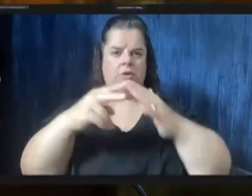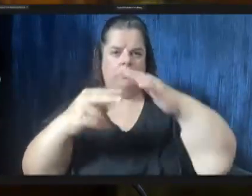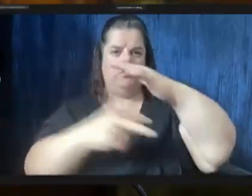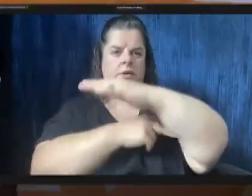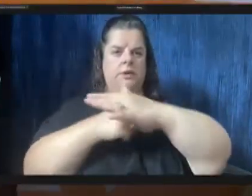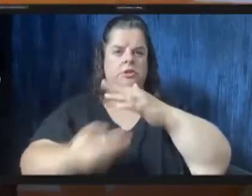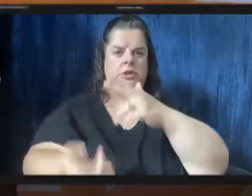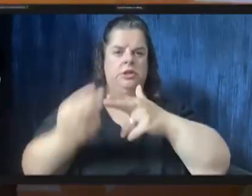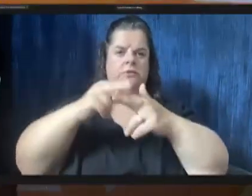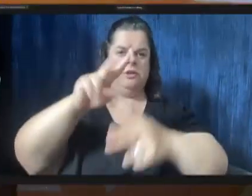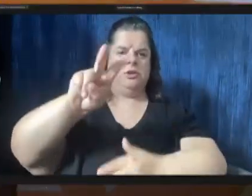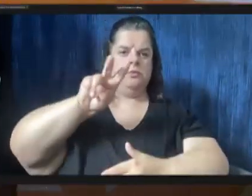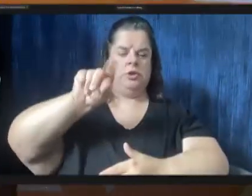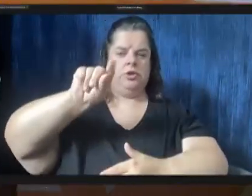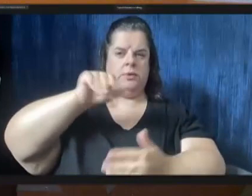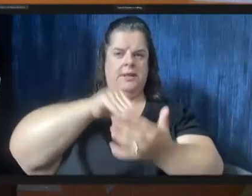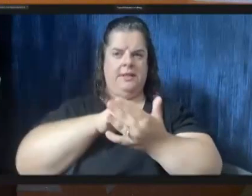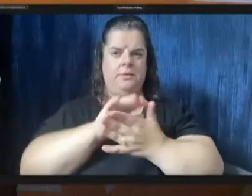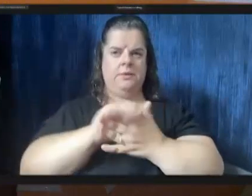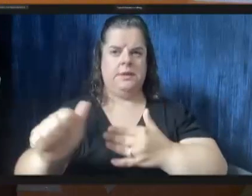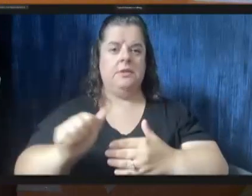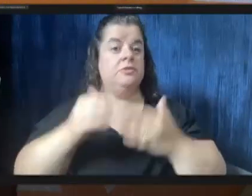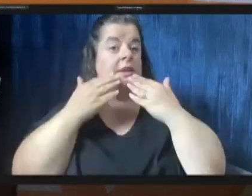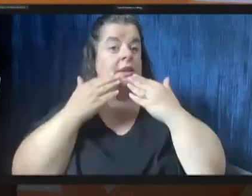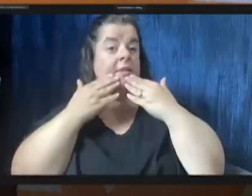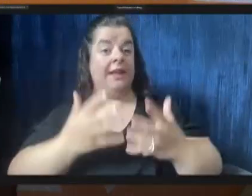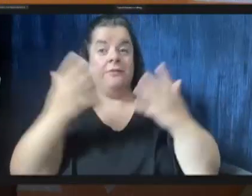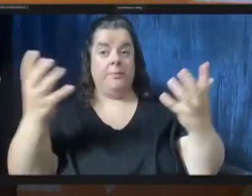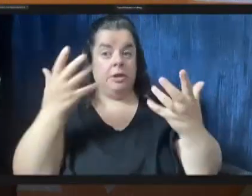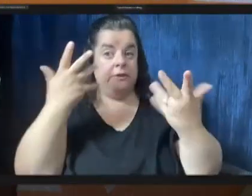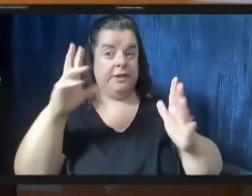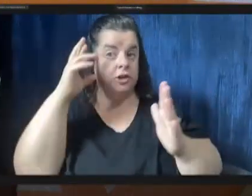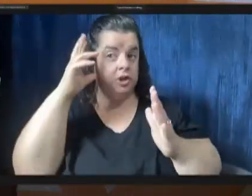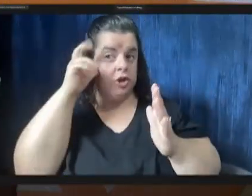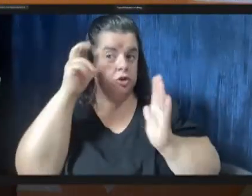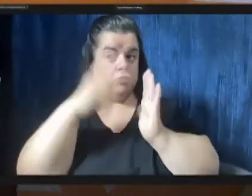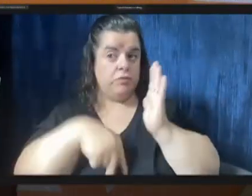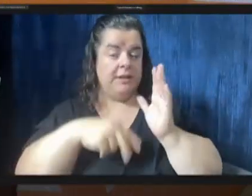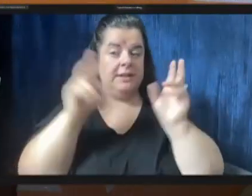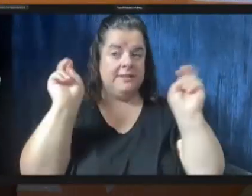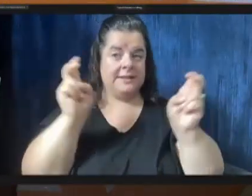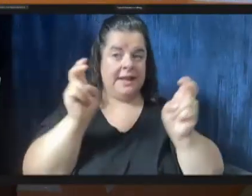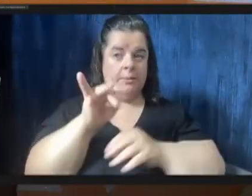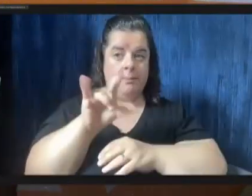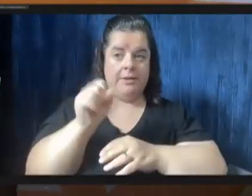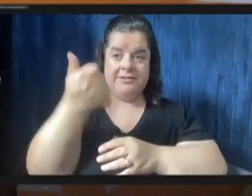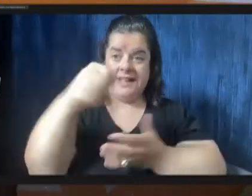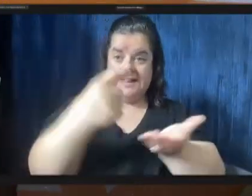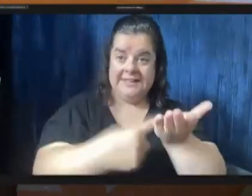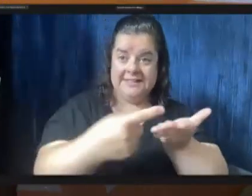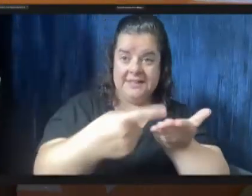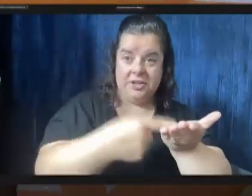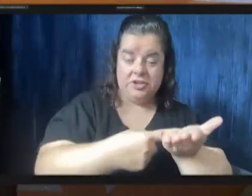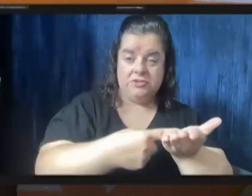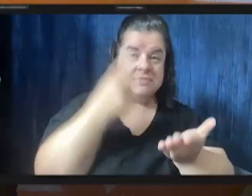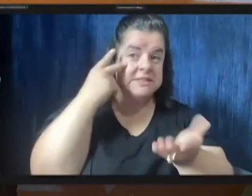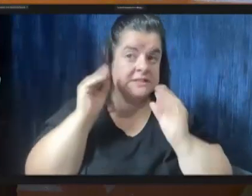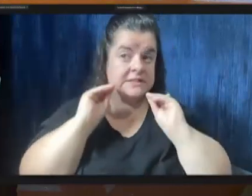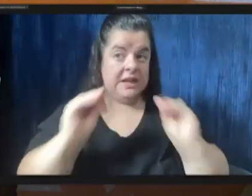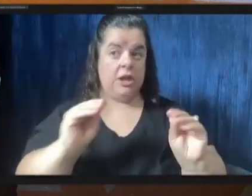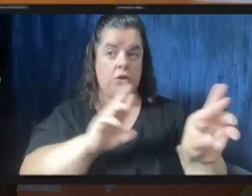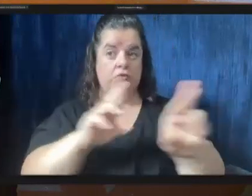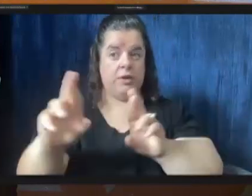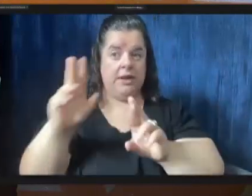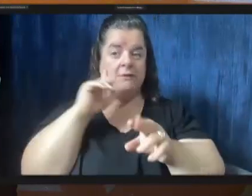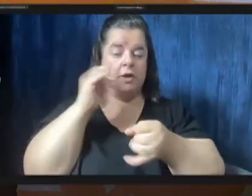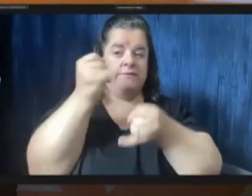$220,000. Thank you very much. You've heard the reading and title of the bill. Is there any discussion on the bill? Seeing none, the bill is now